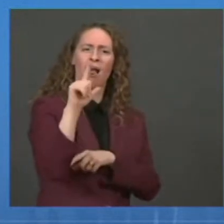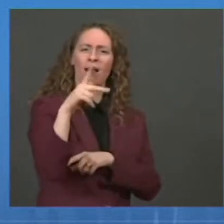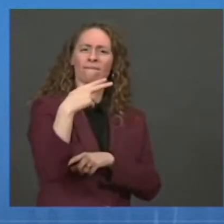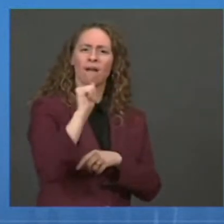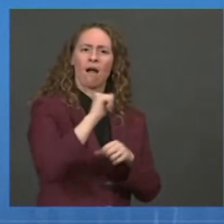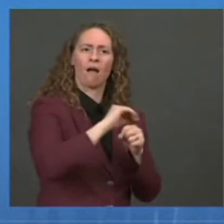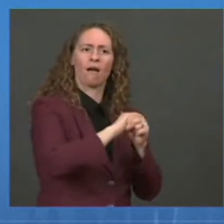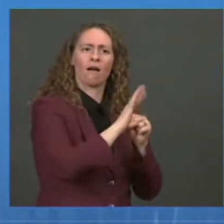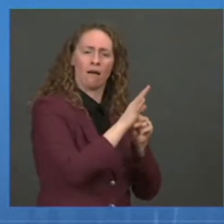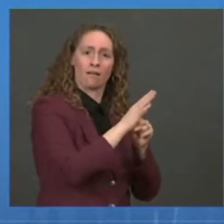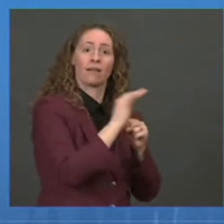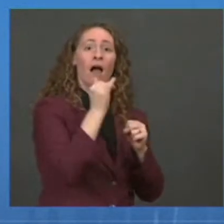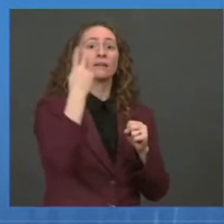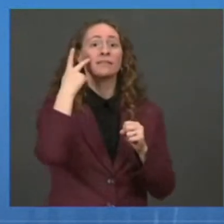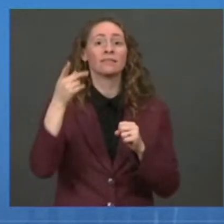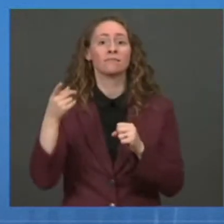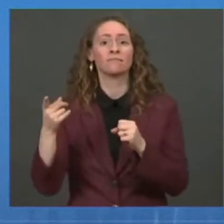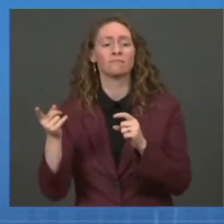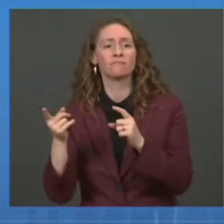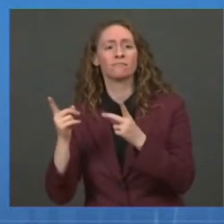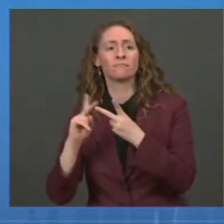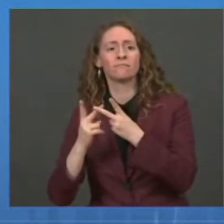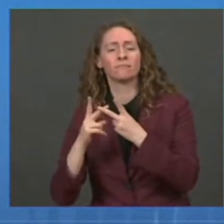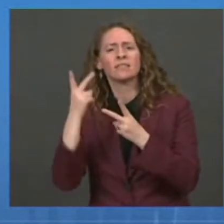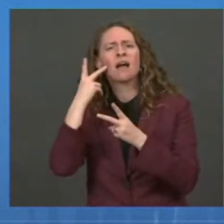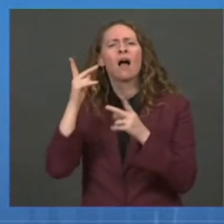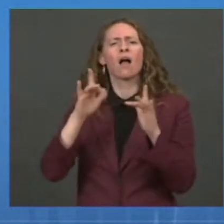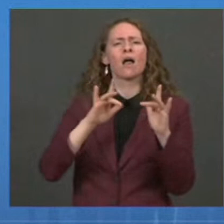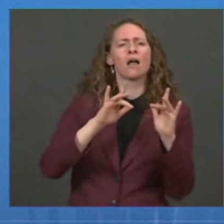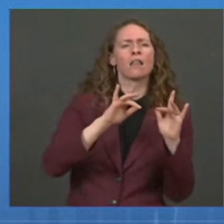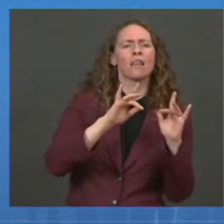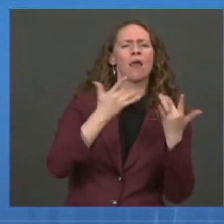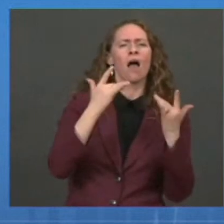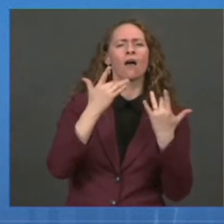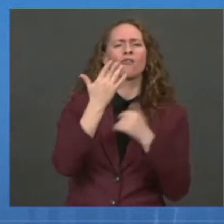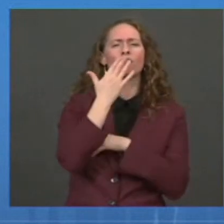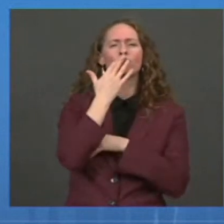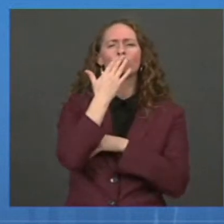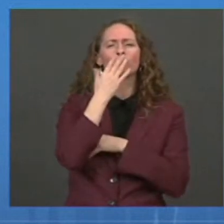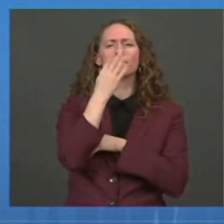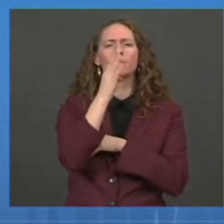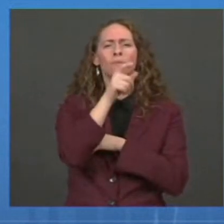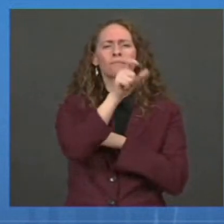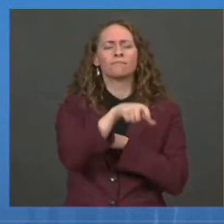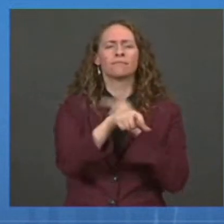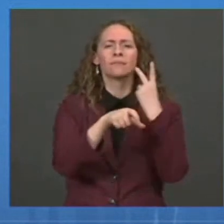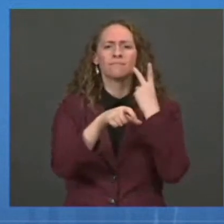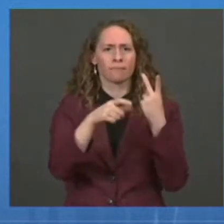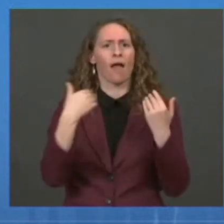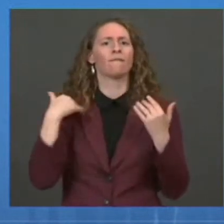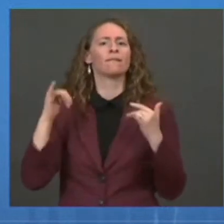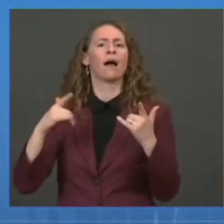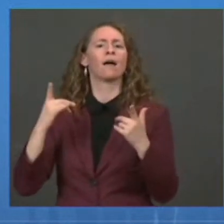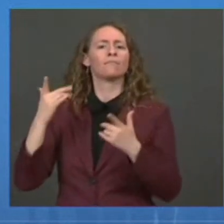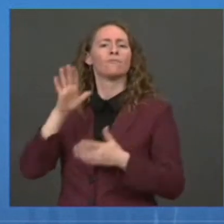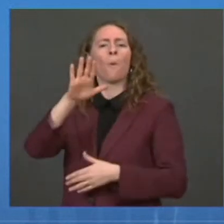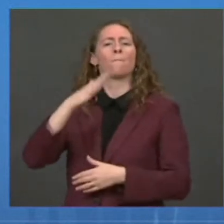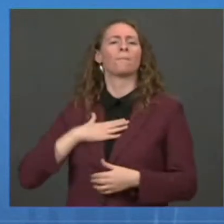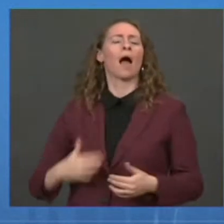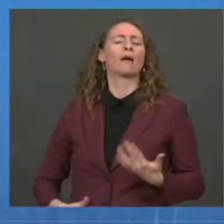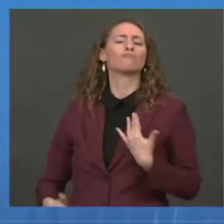younger individuals is what the level of antibody titer is prior to the third shot boost. It was